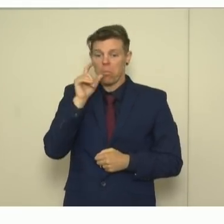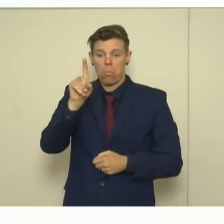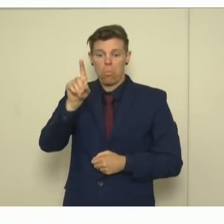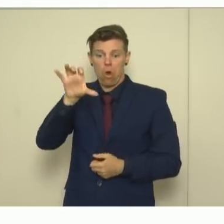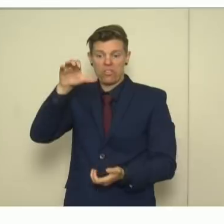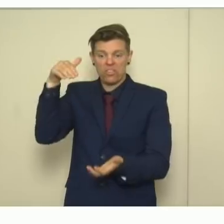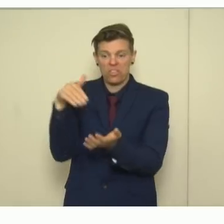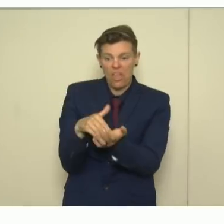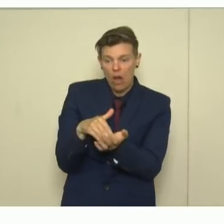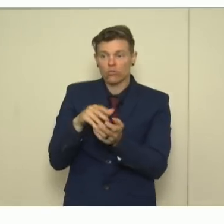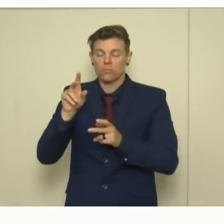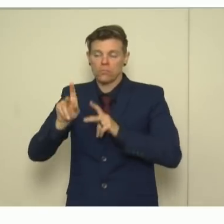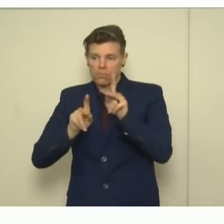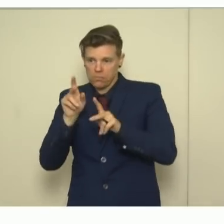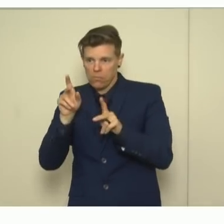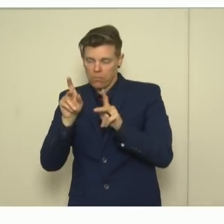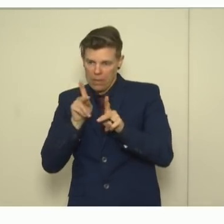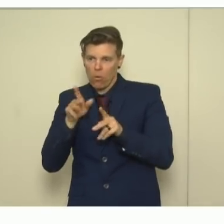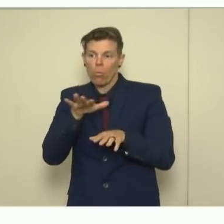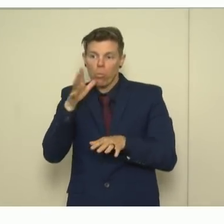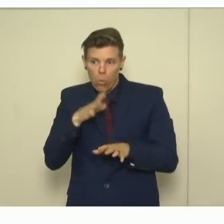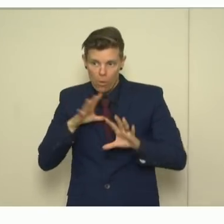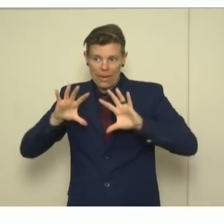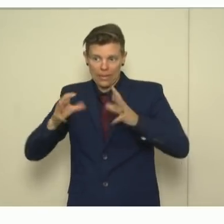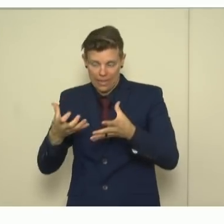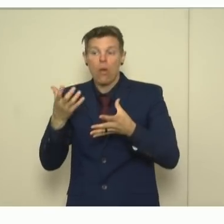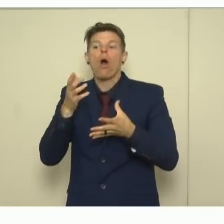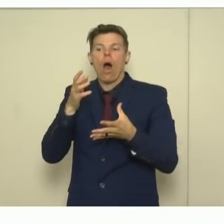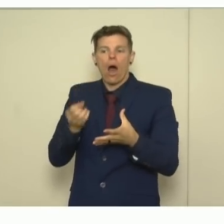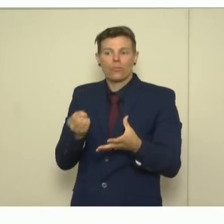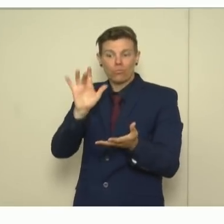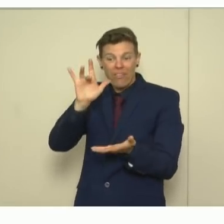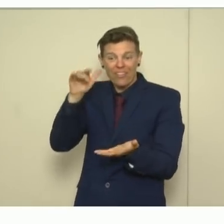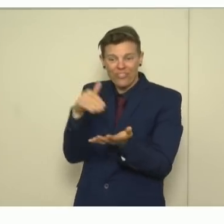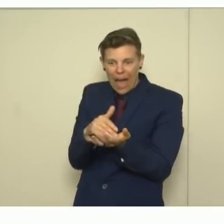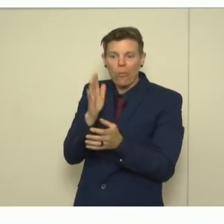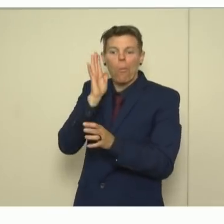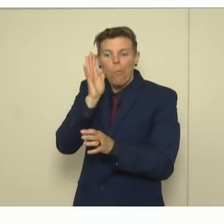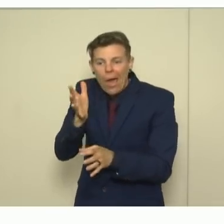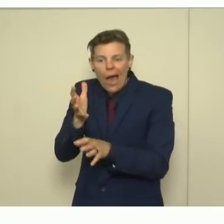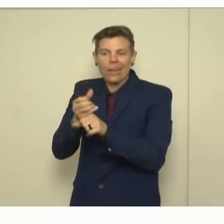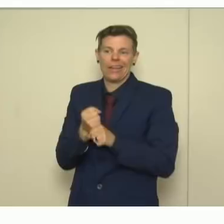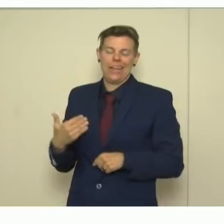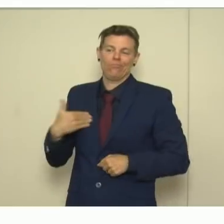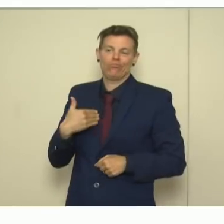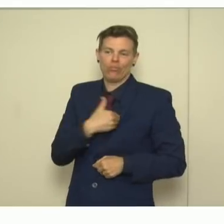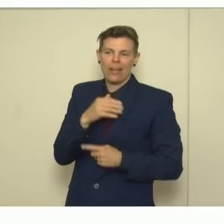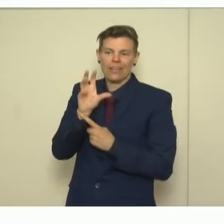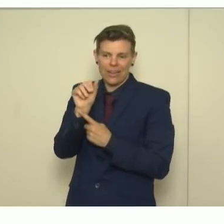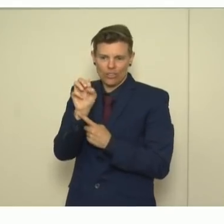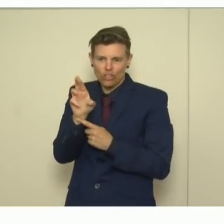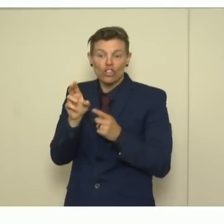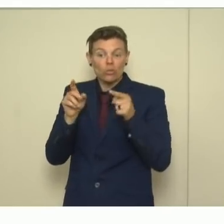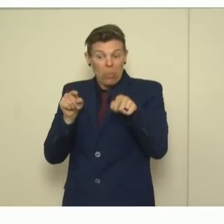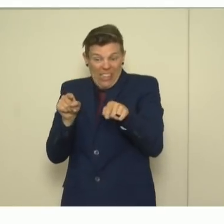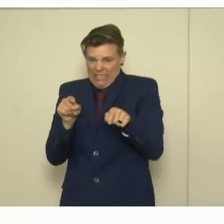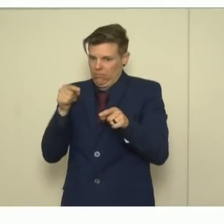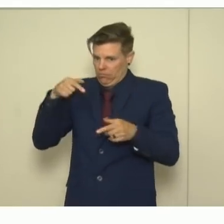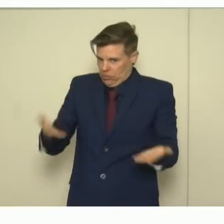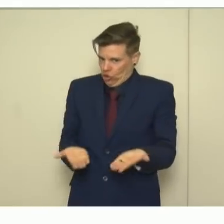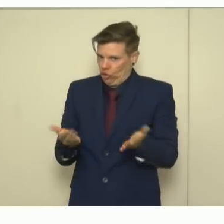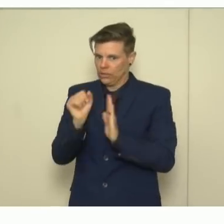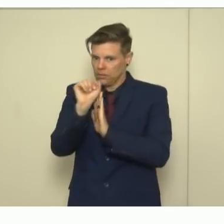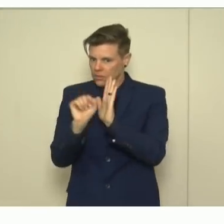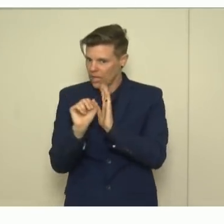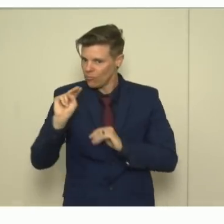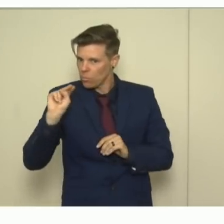deaths. And so we had 9,261 breast cancer cases in New Mexico. And so I know some